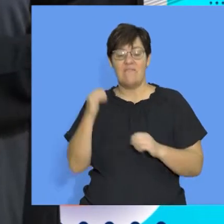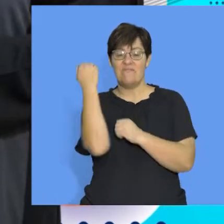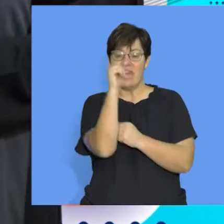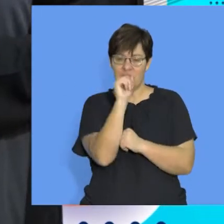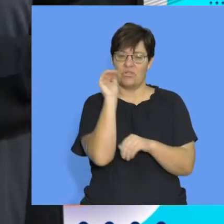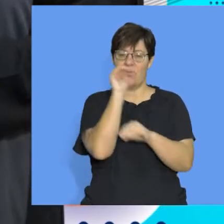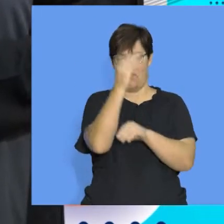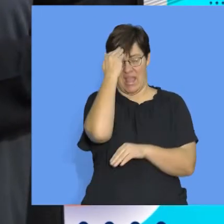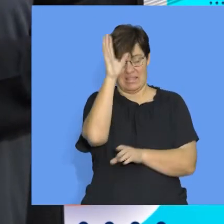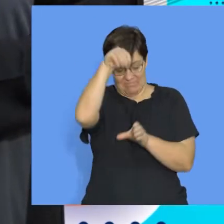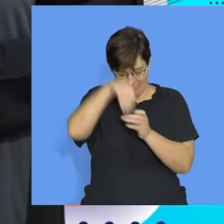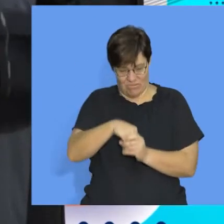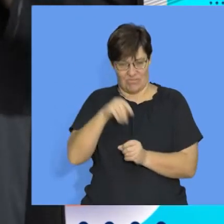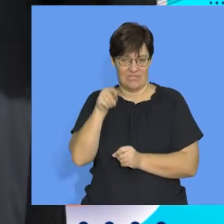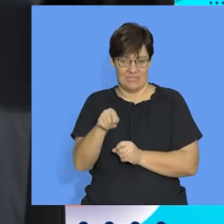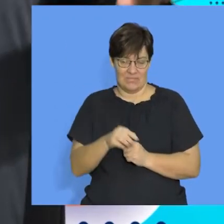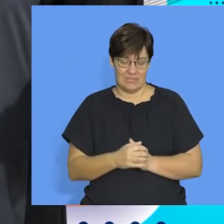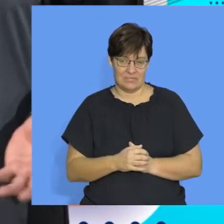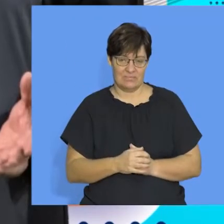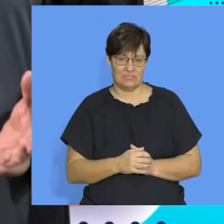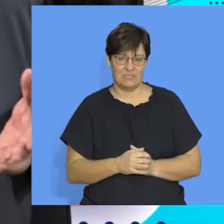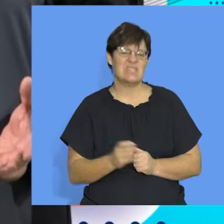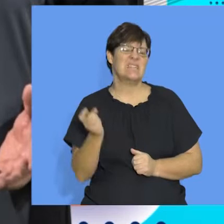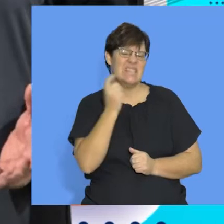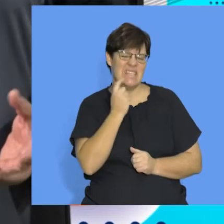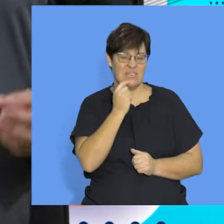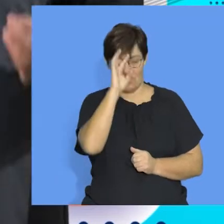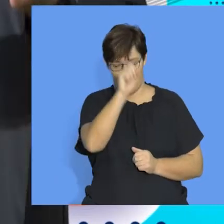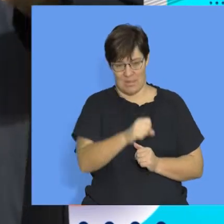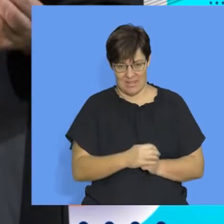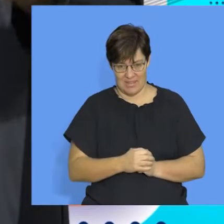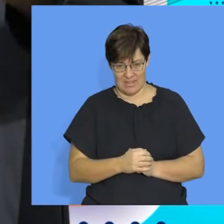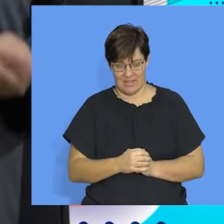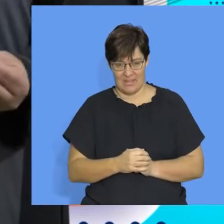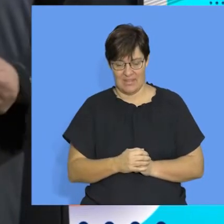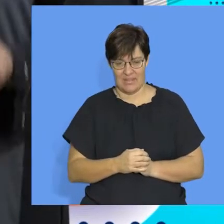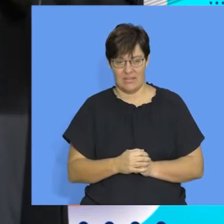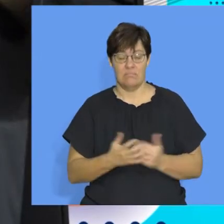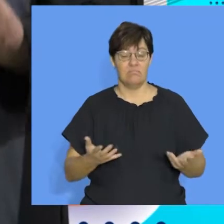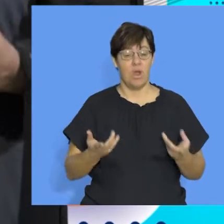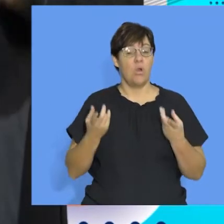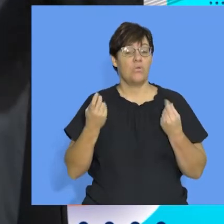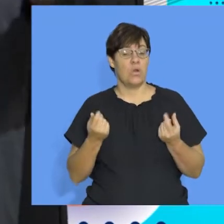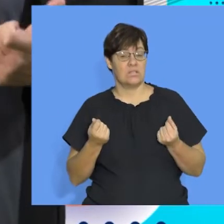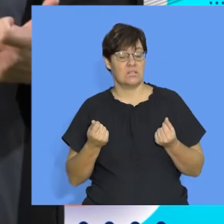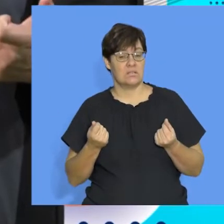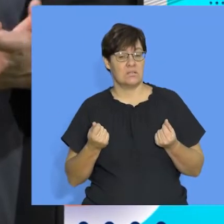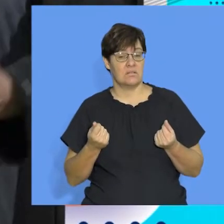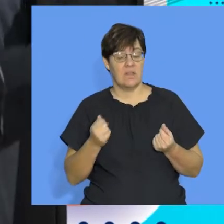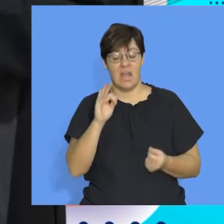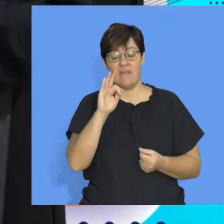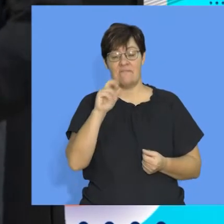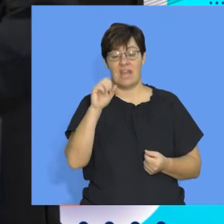overheads. Okay, so an easy way to remember this is if the cost has the word